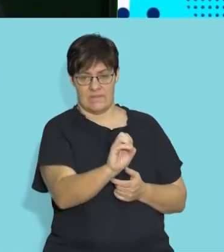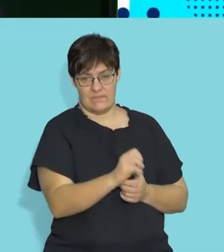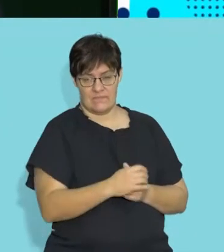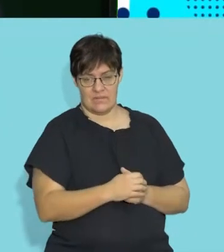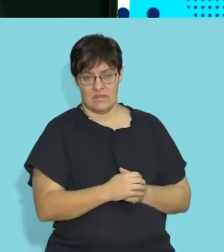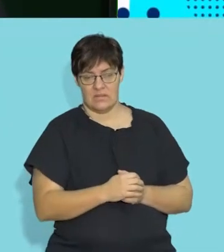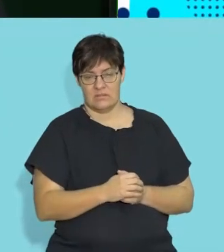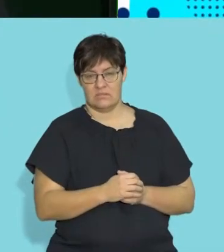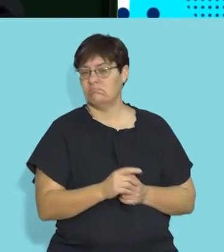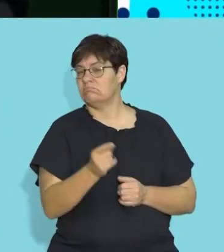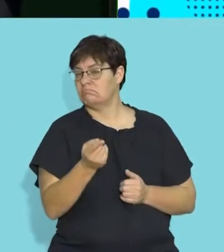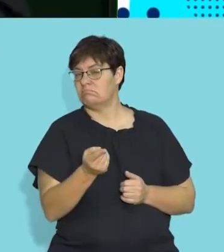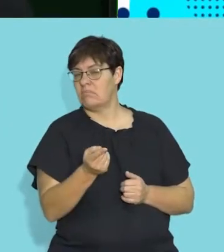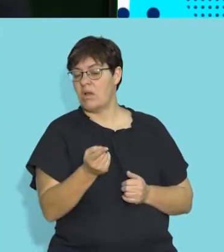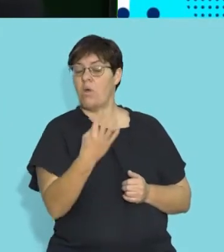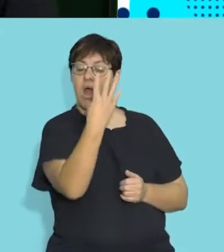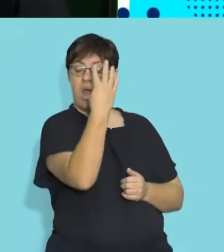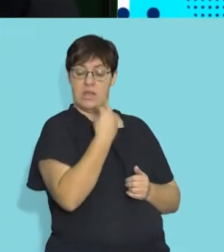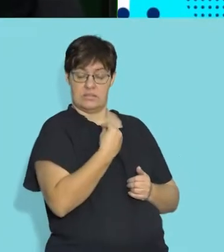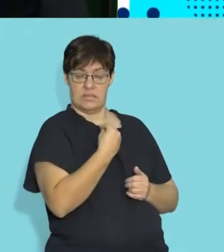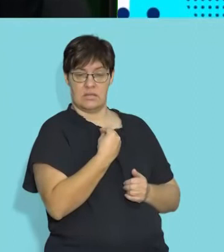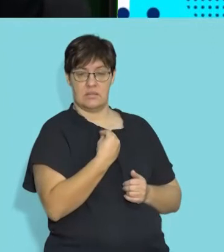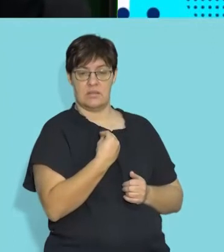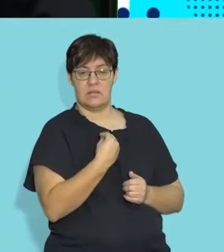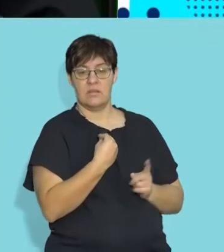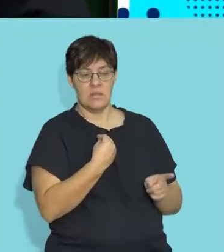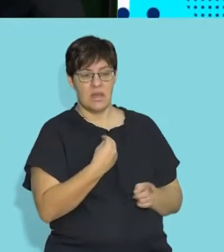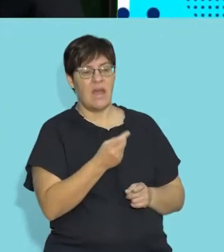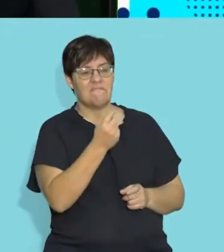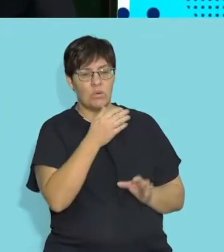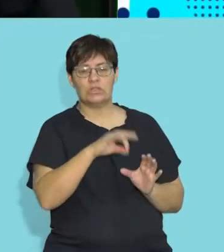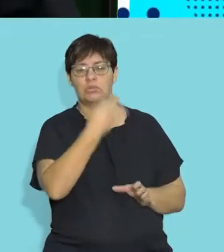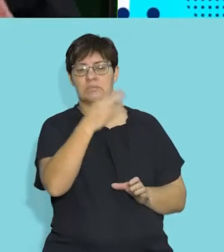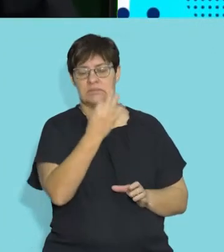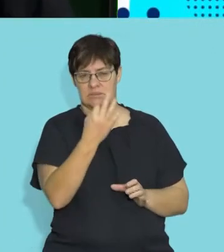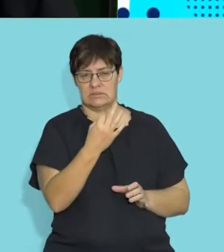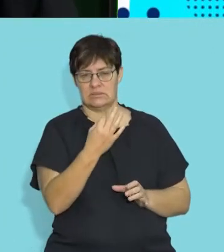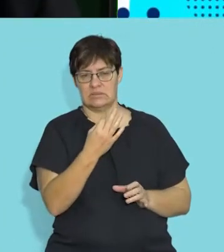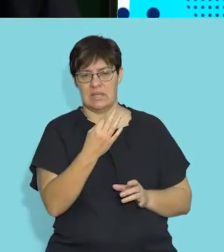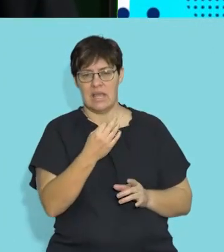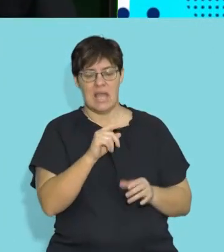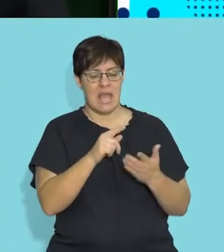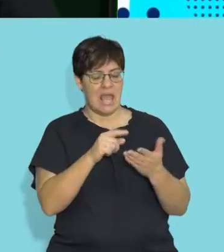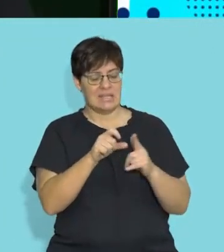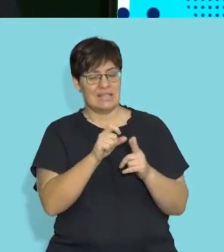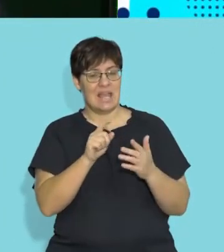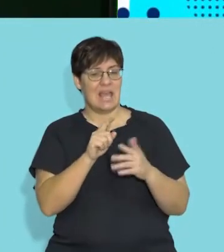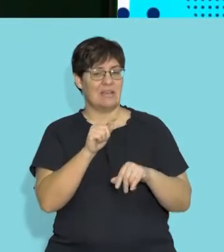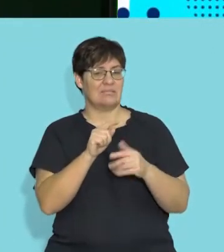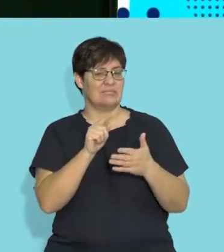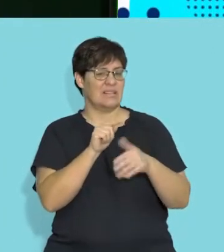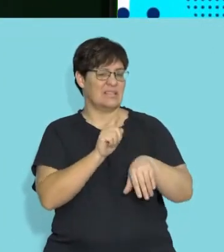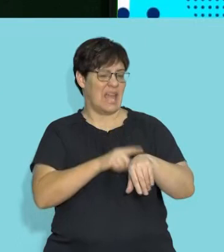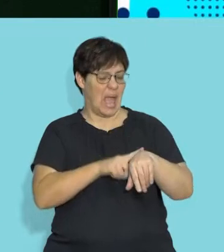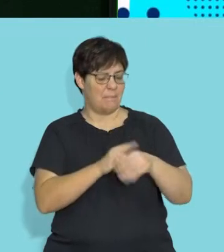could be, if you are asked now to say that a few packets of chips had an expiry date on